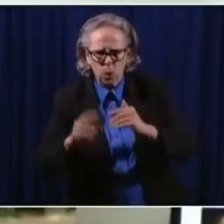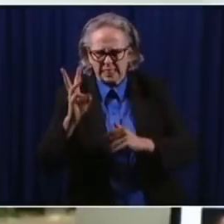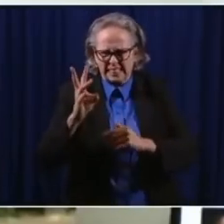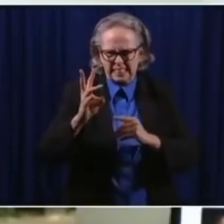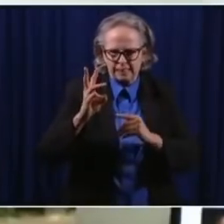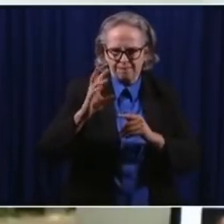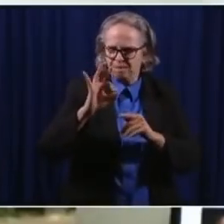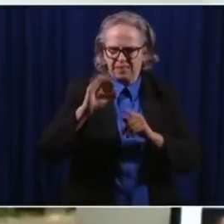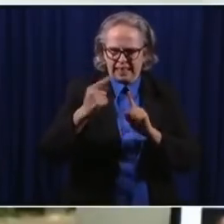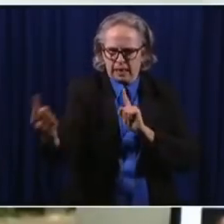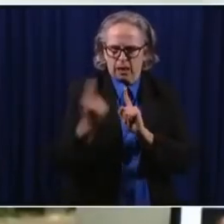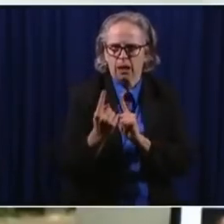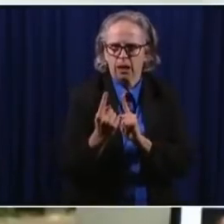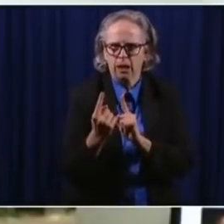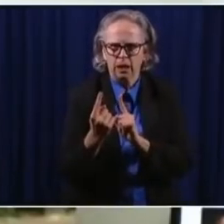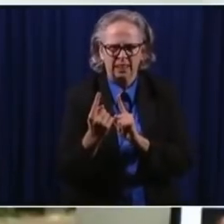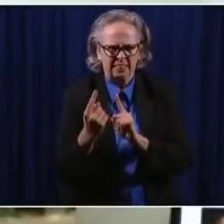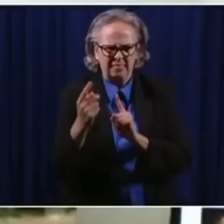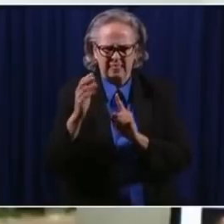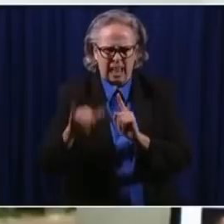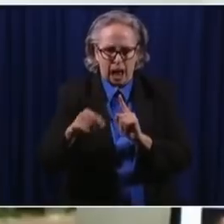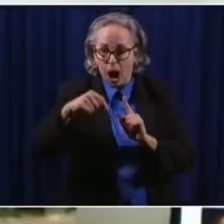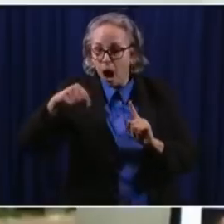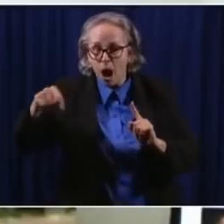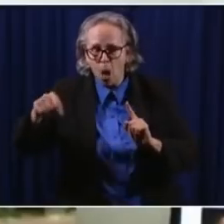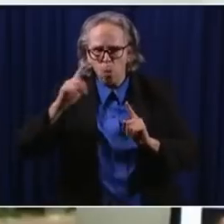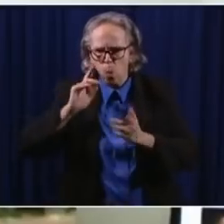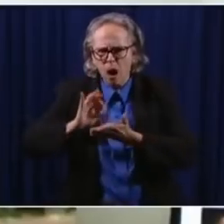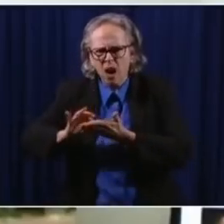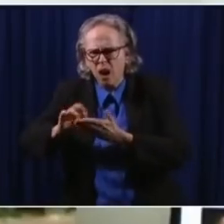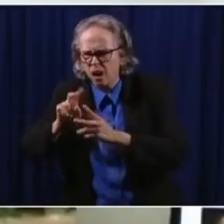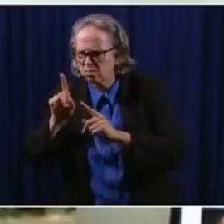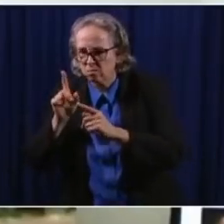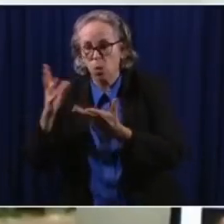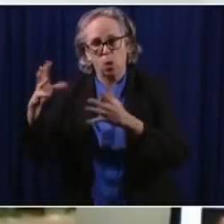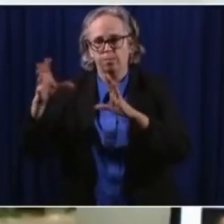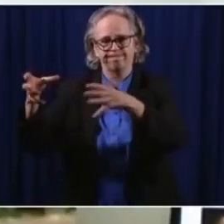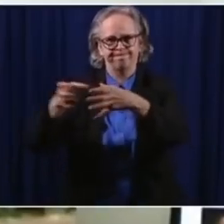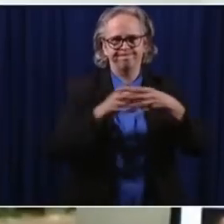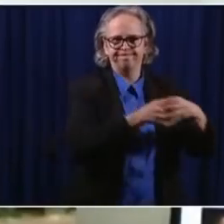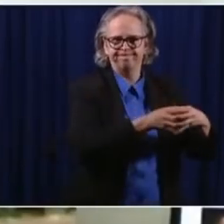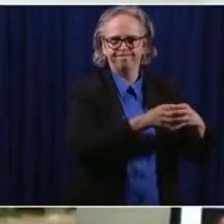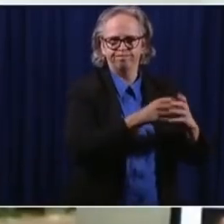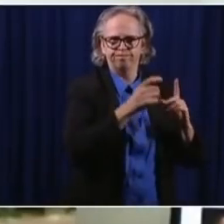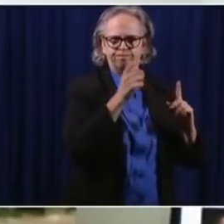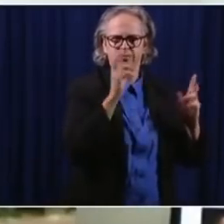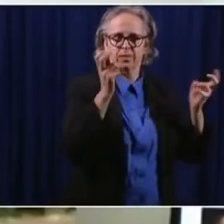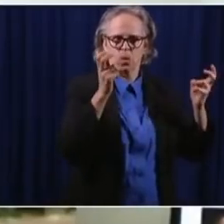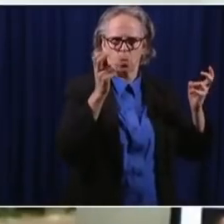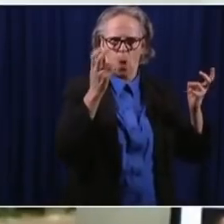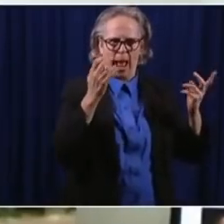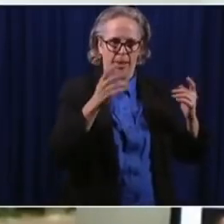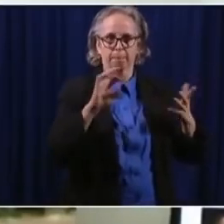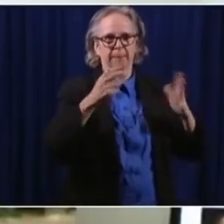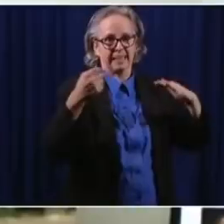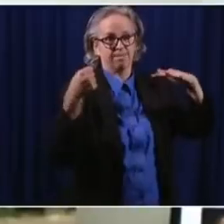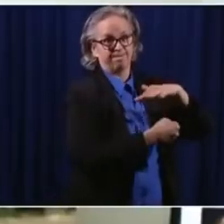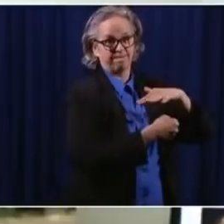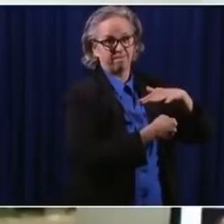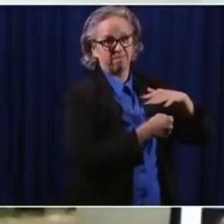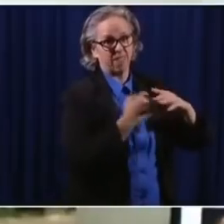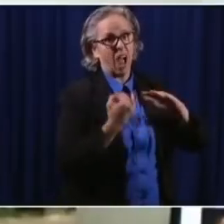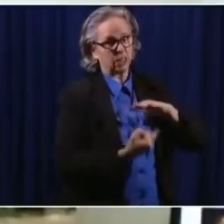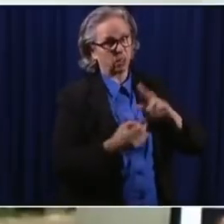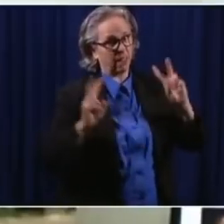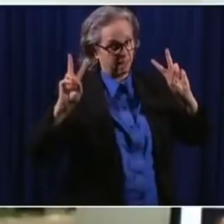a positive case will be quarantined. The positive cases will be isolated, and we won't look at an entire